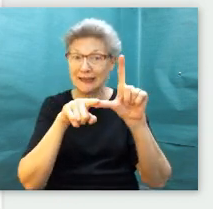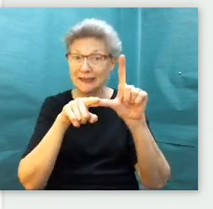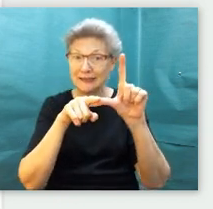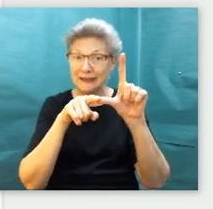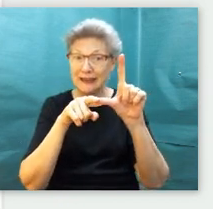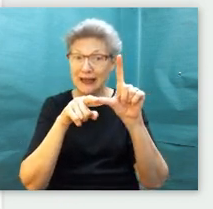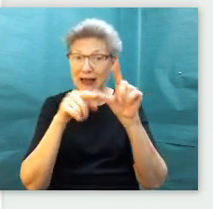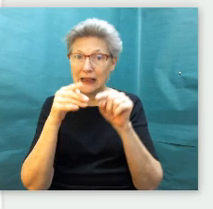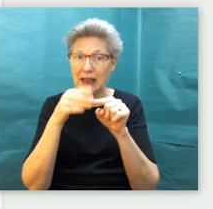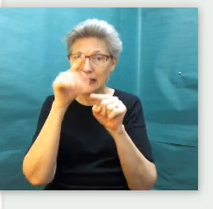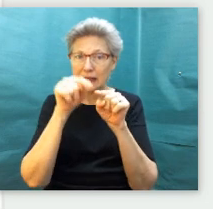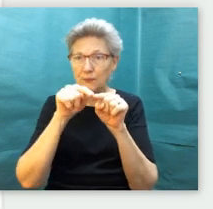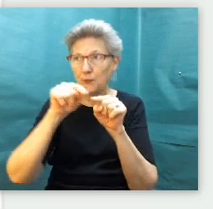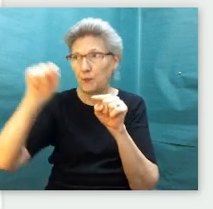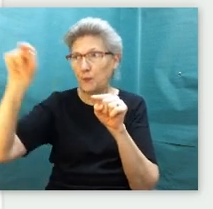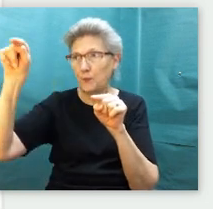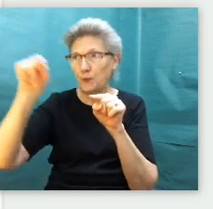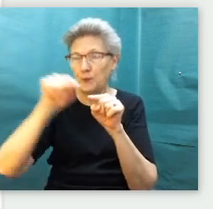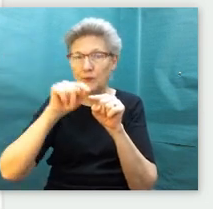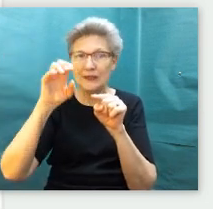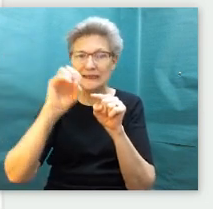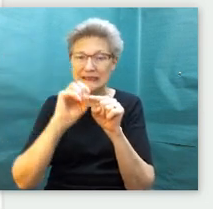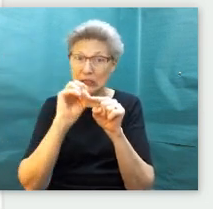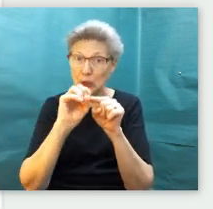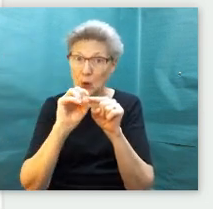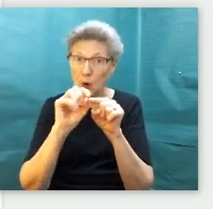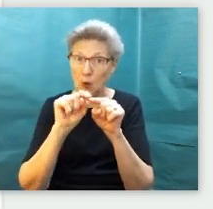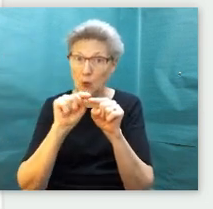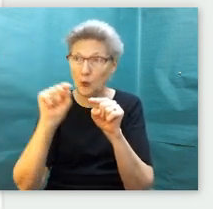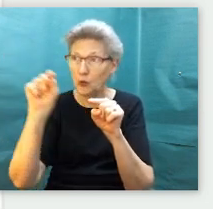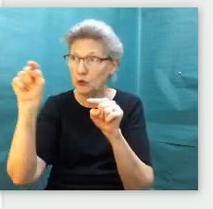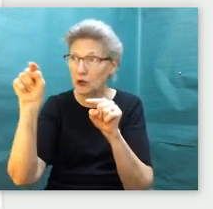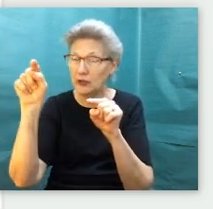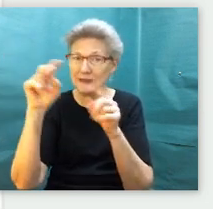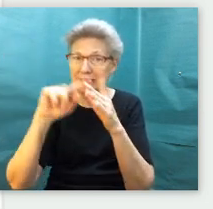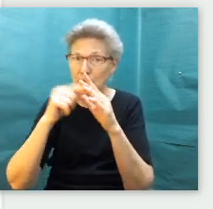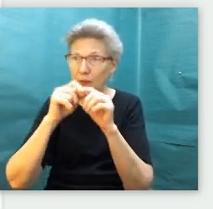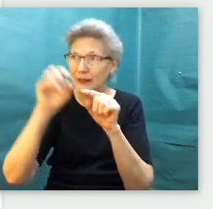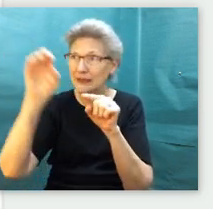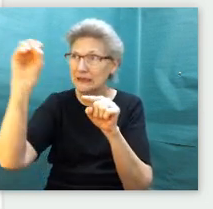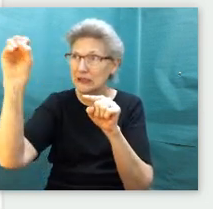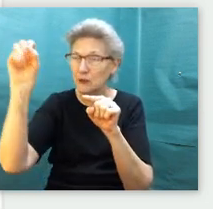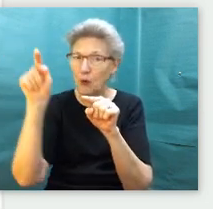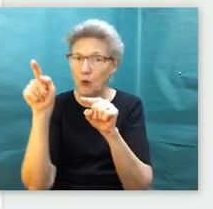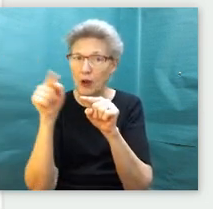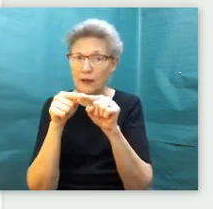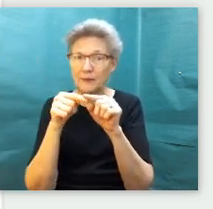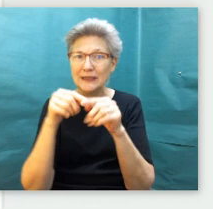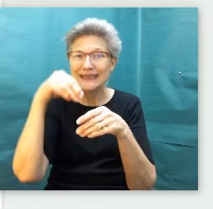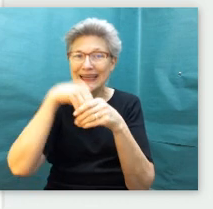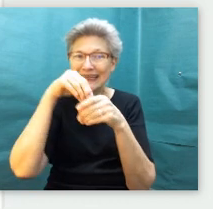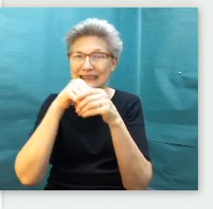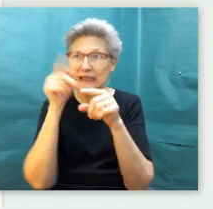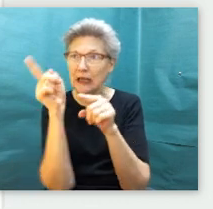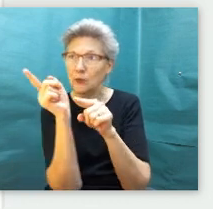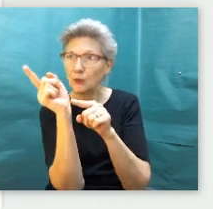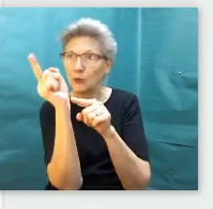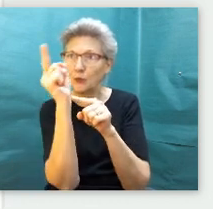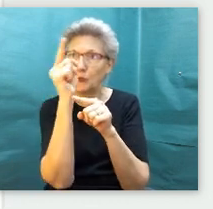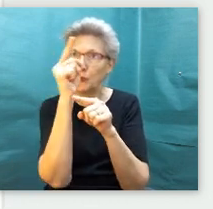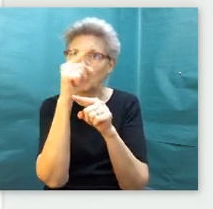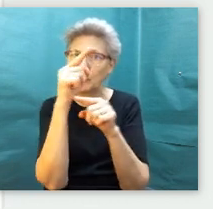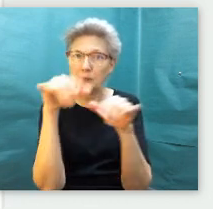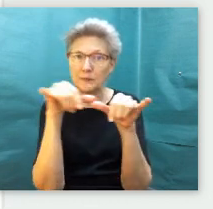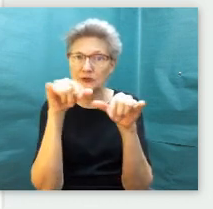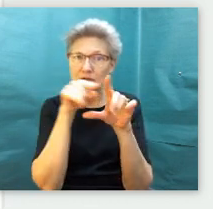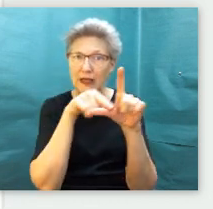lined up with the 0, perfect, with the ray. Okay, so now I can use the inside scale to measure my angle.